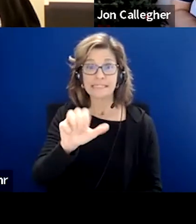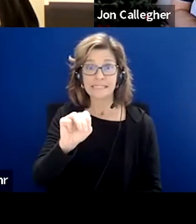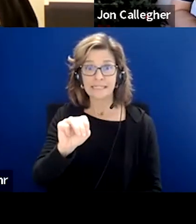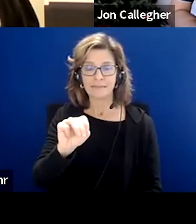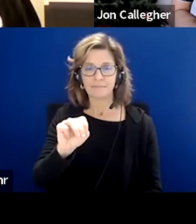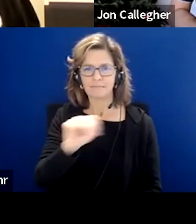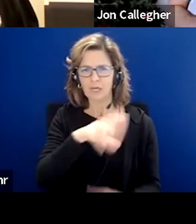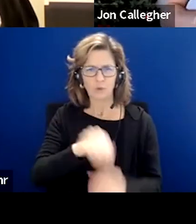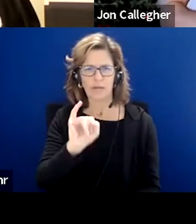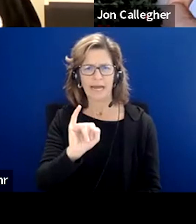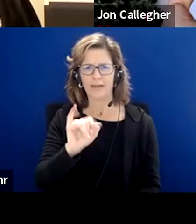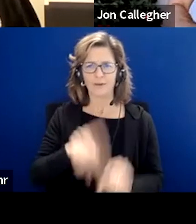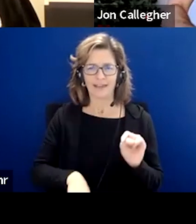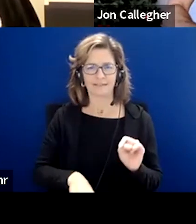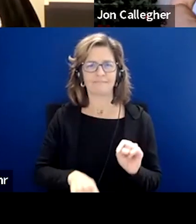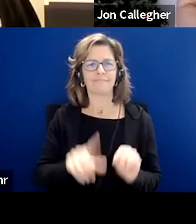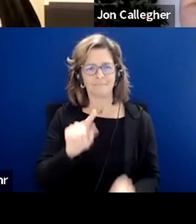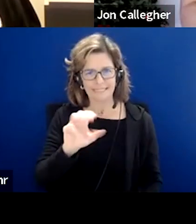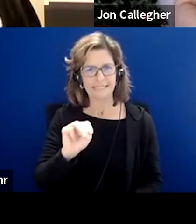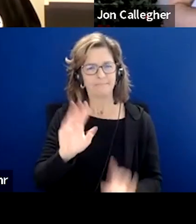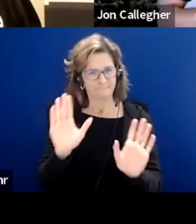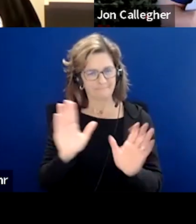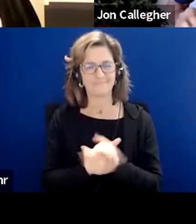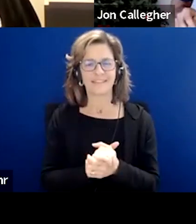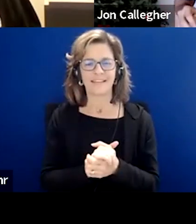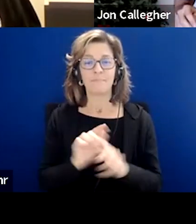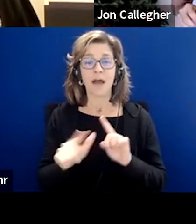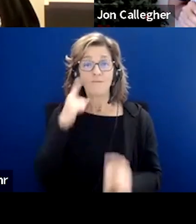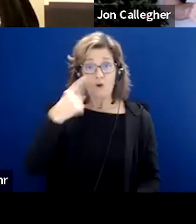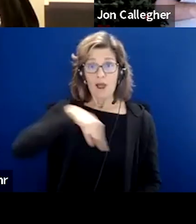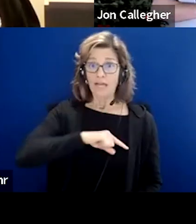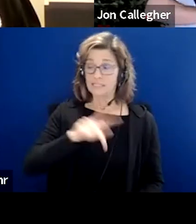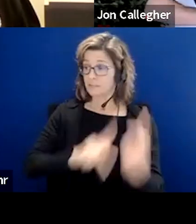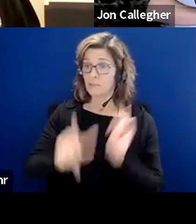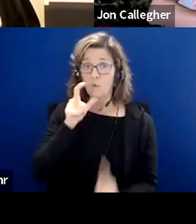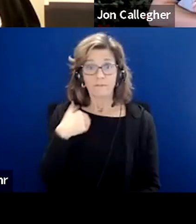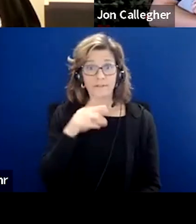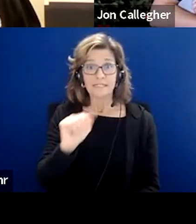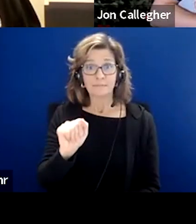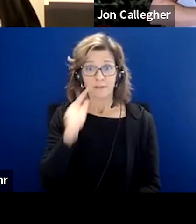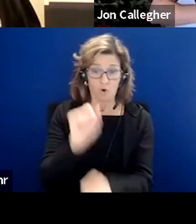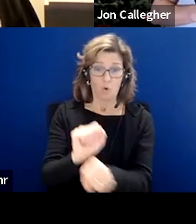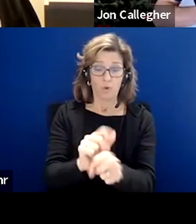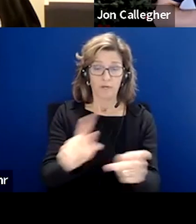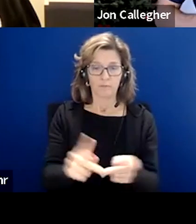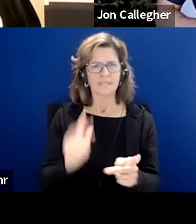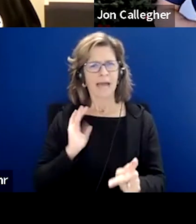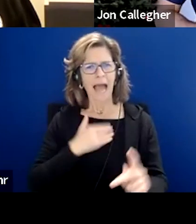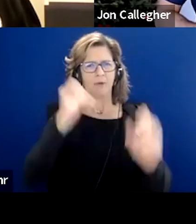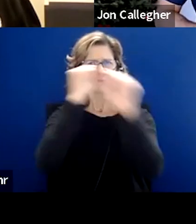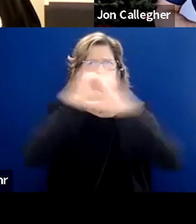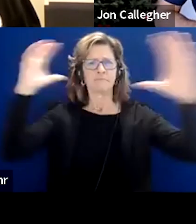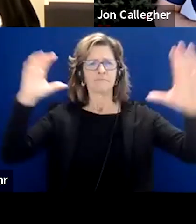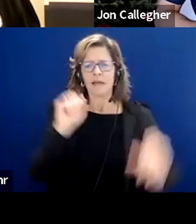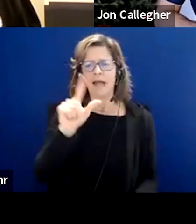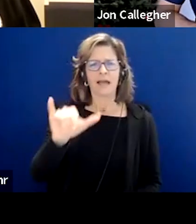And so, but for us, for persons with disabilities in the workplace, how do we conceptualize